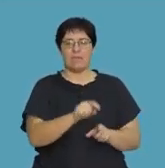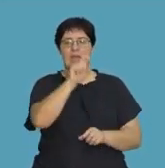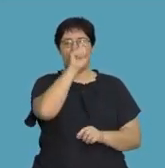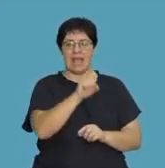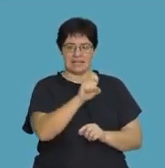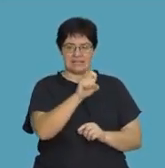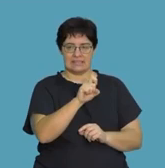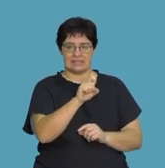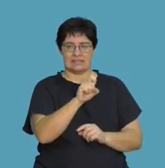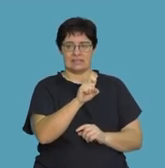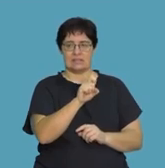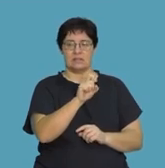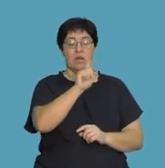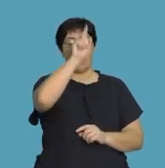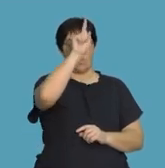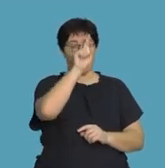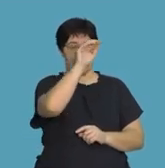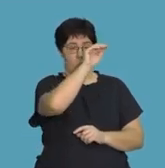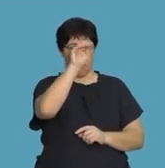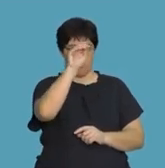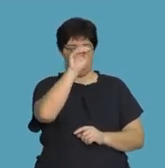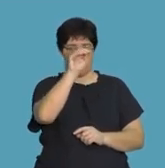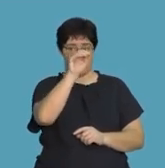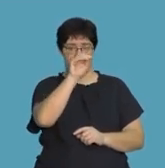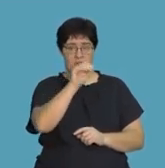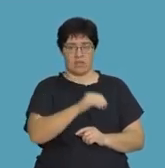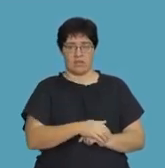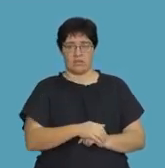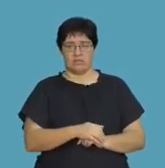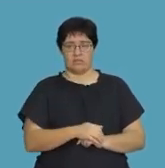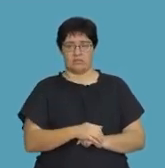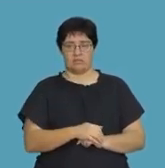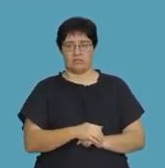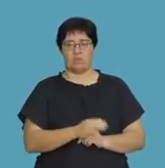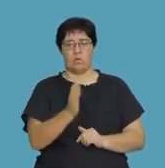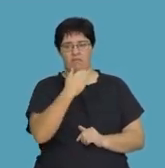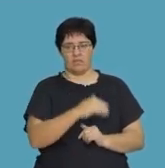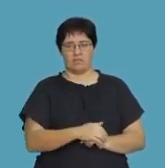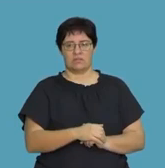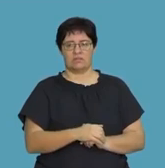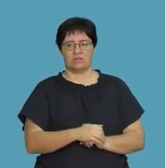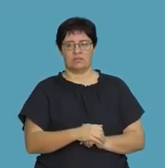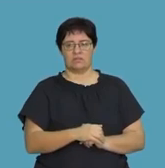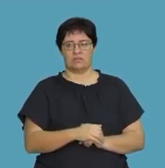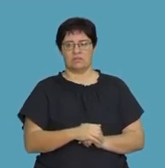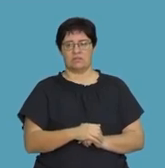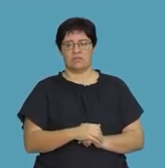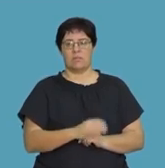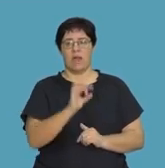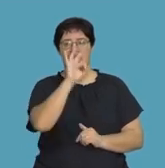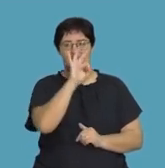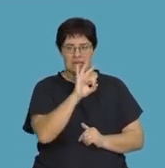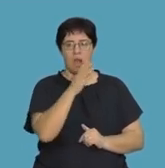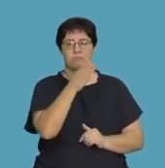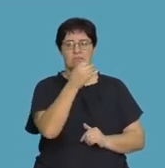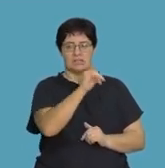exponent of 1 over. So firstly, let me remove the 1 over there because my 3 needs to still